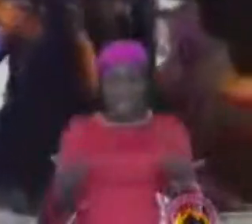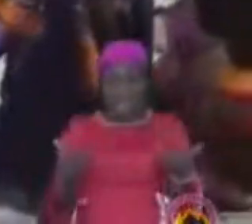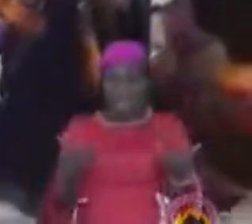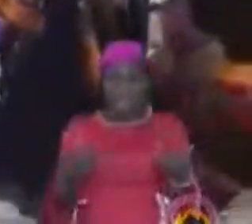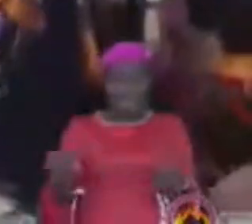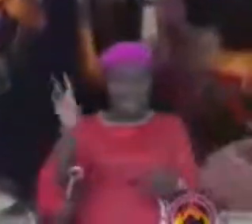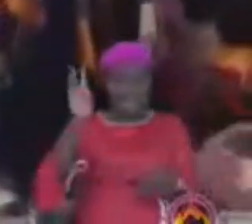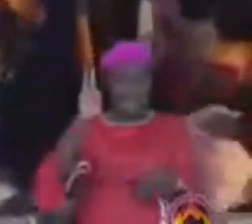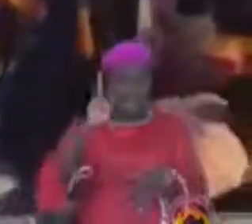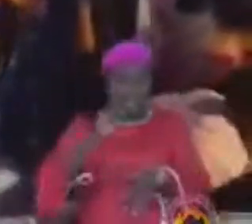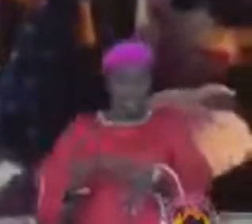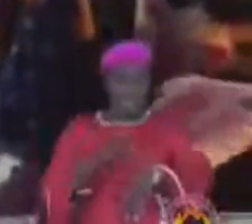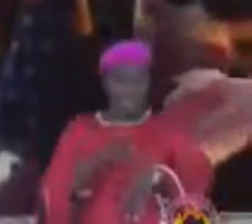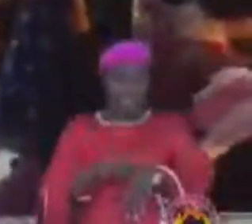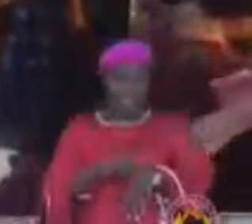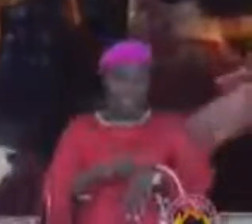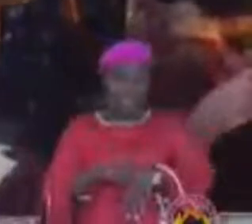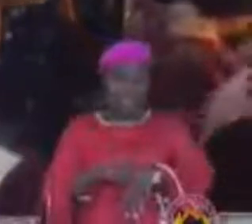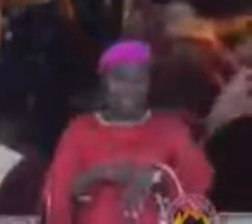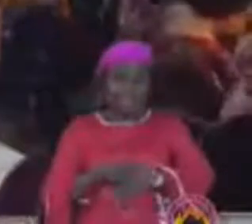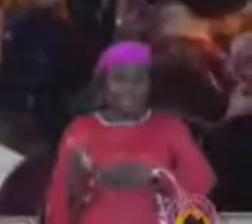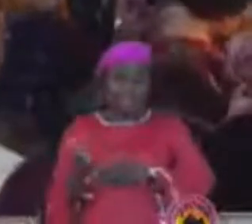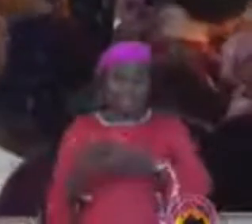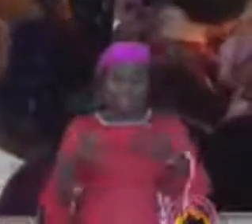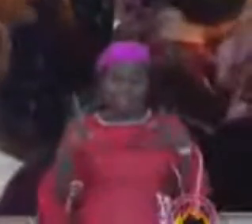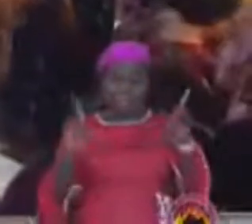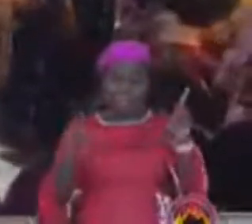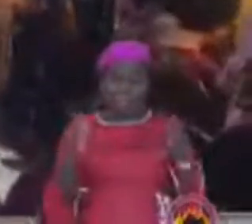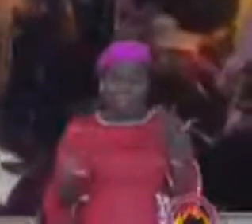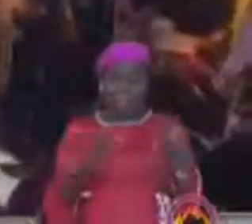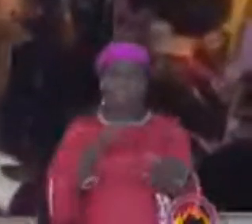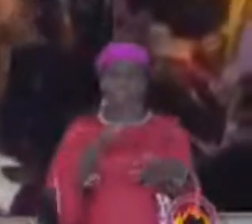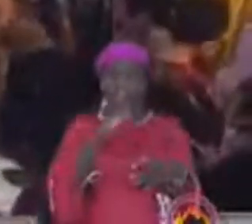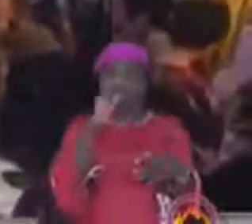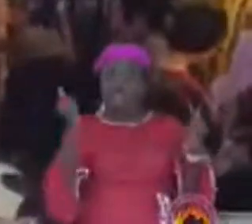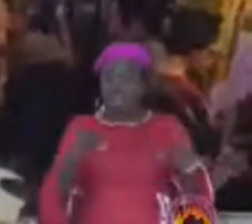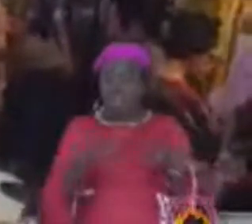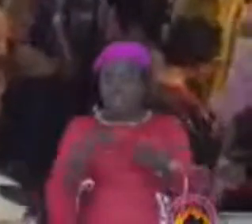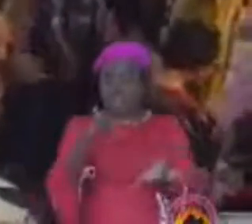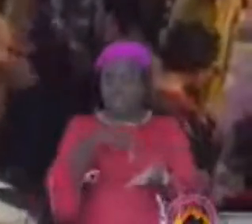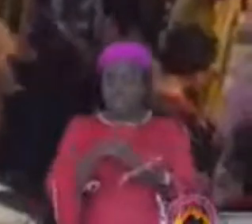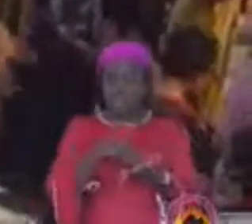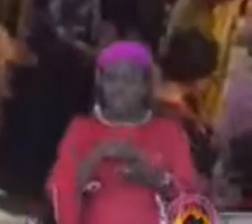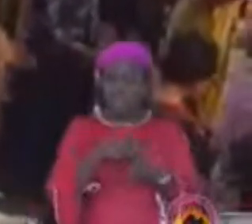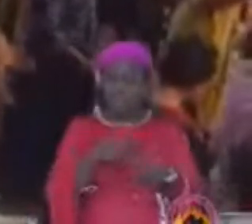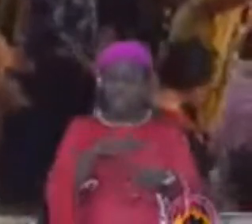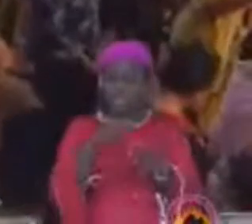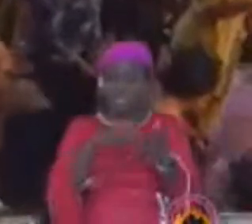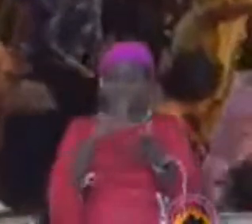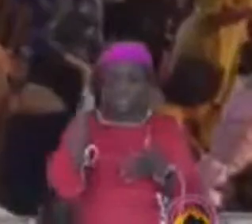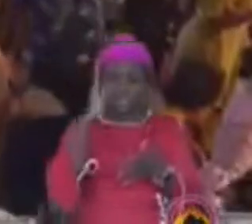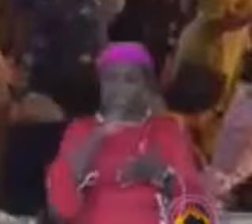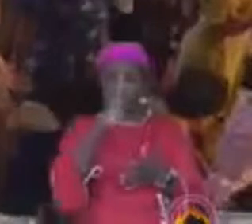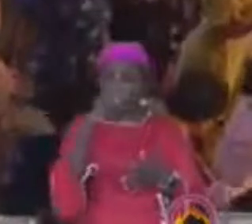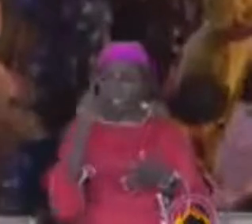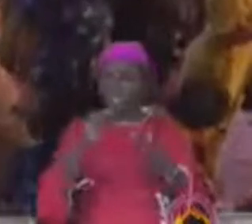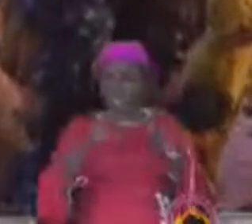7 times. Some people may not be able to stand on their feet, but this will be the beginning of their